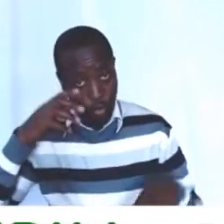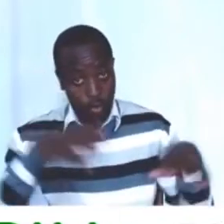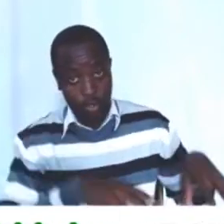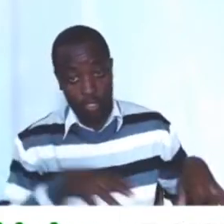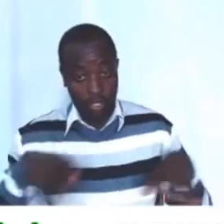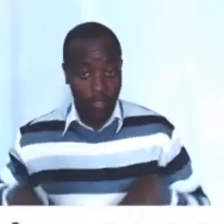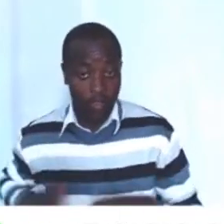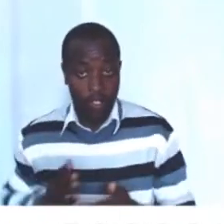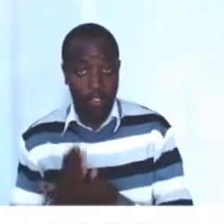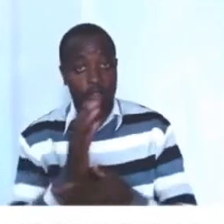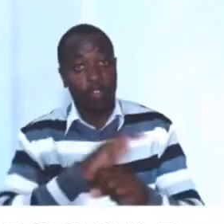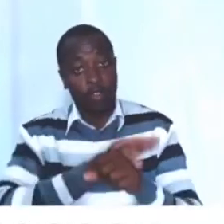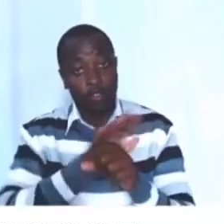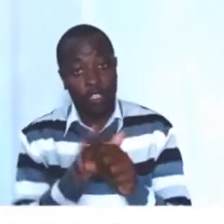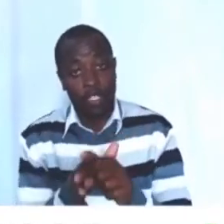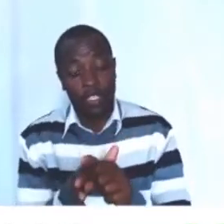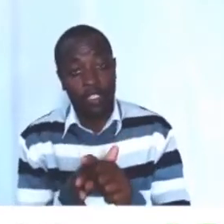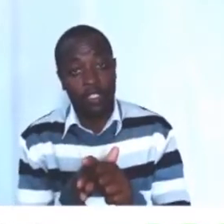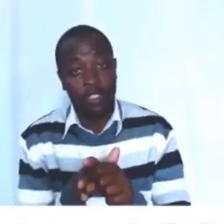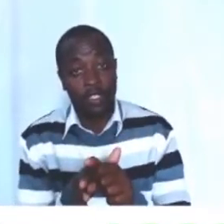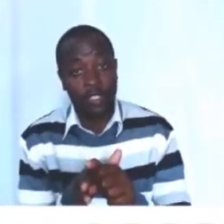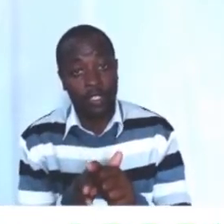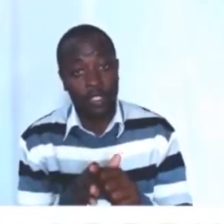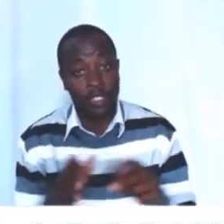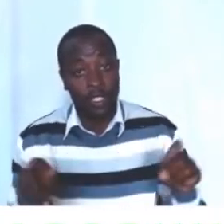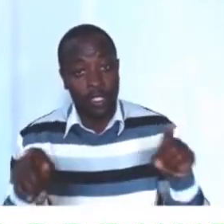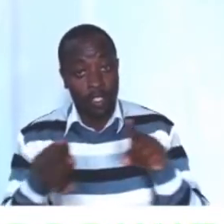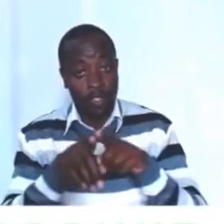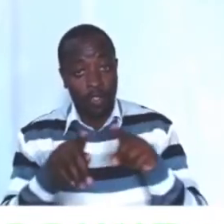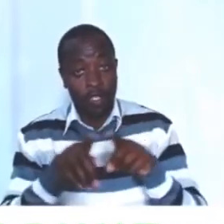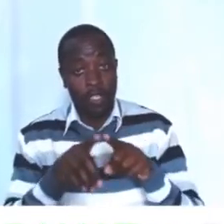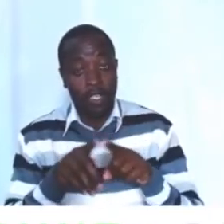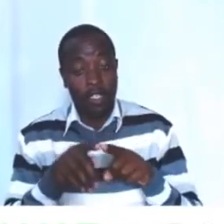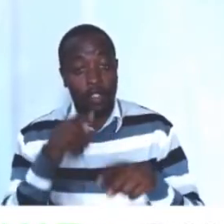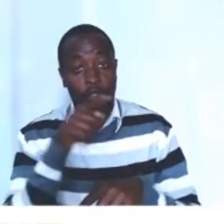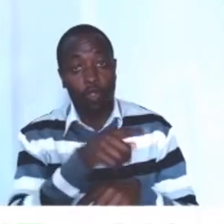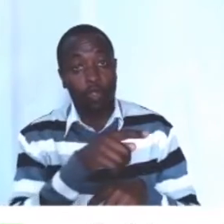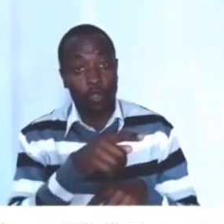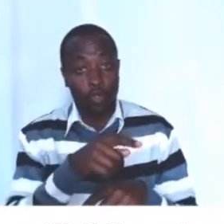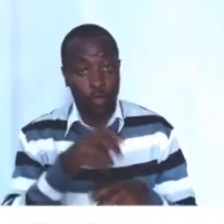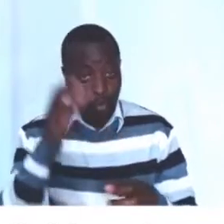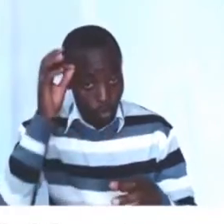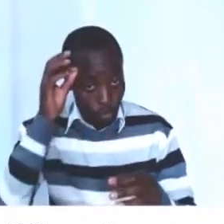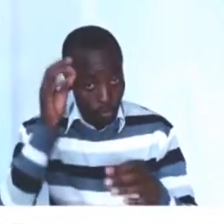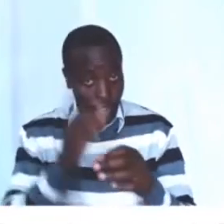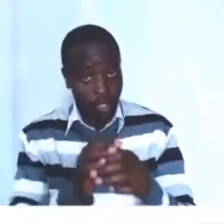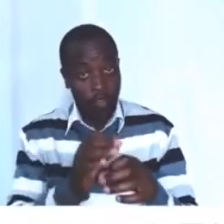COVID-19 epidemic, as well as those who do not believe in Christ.